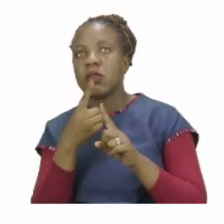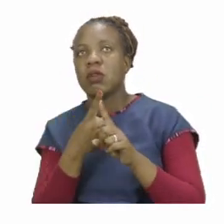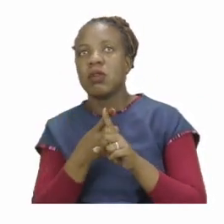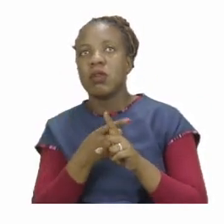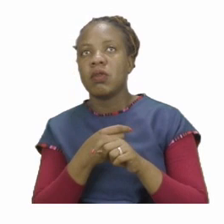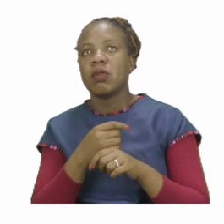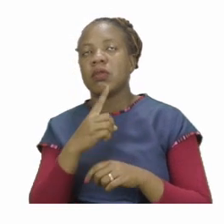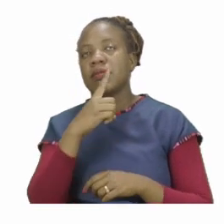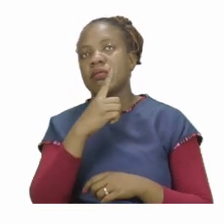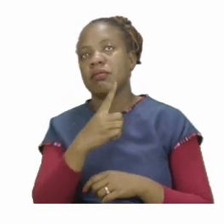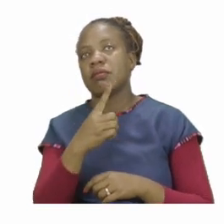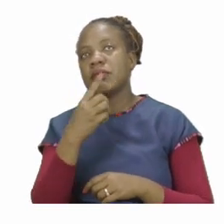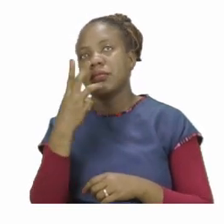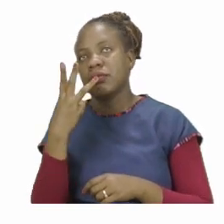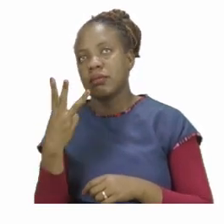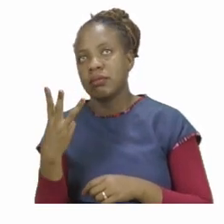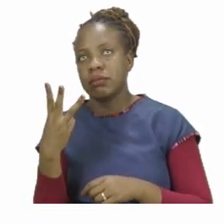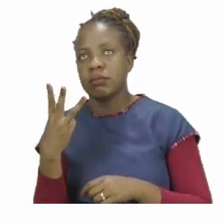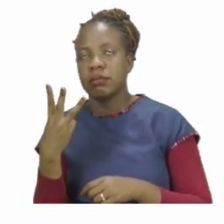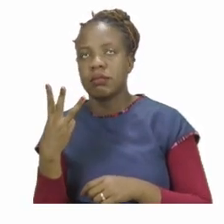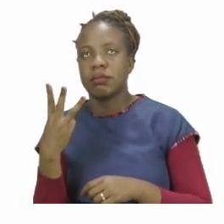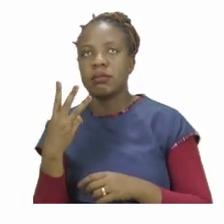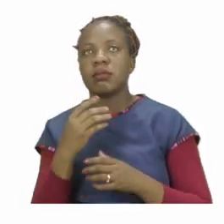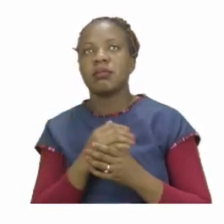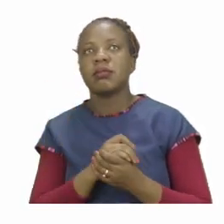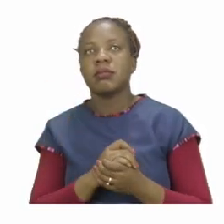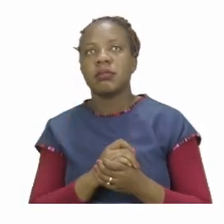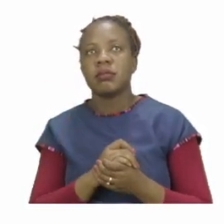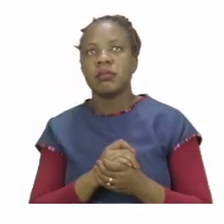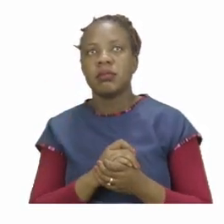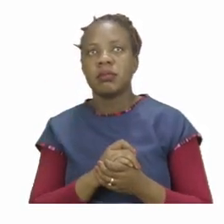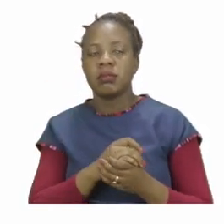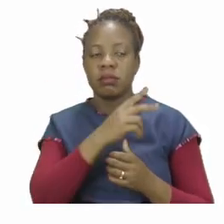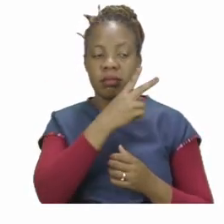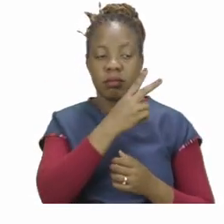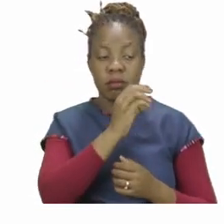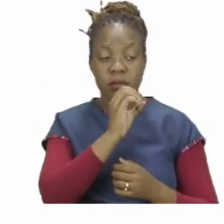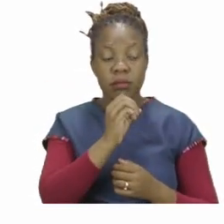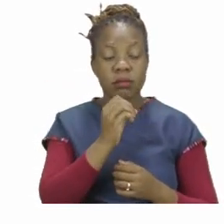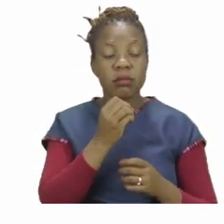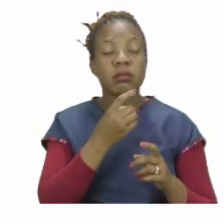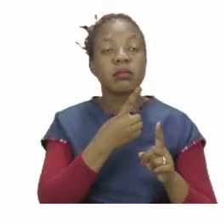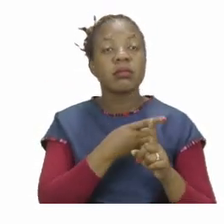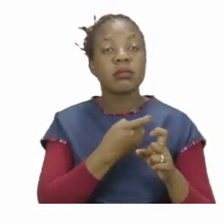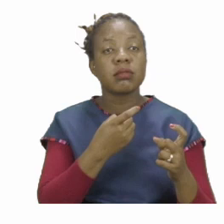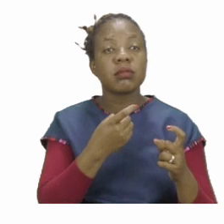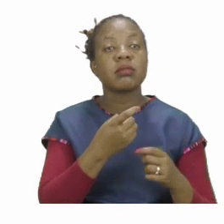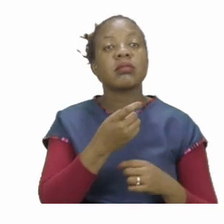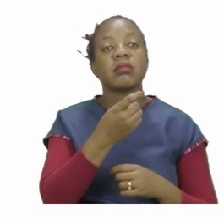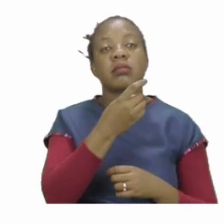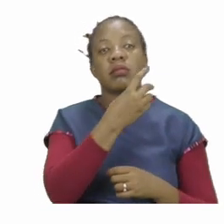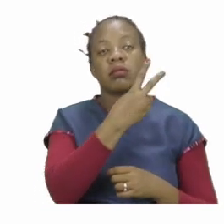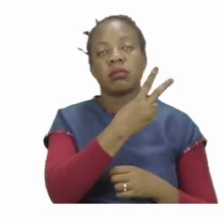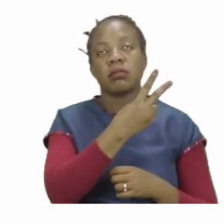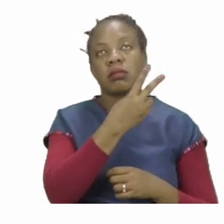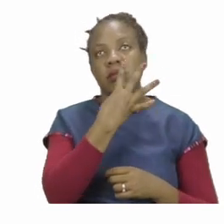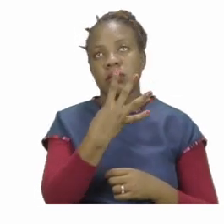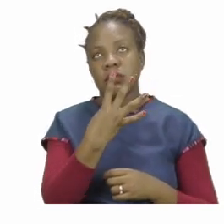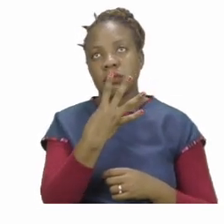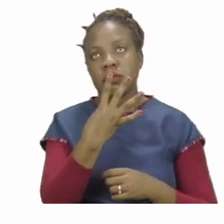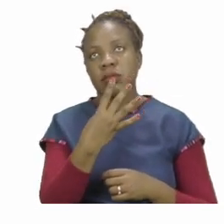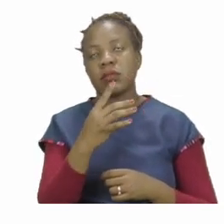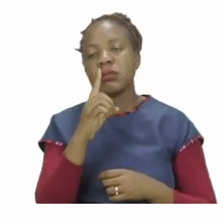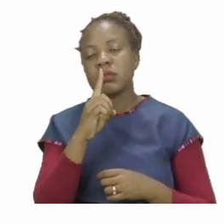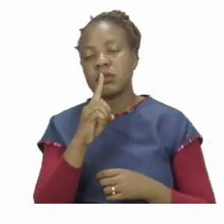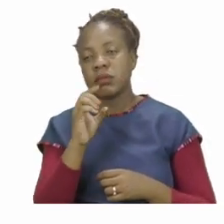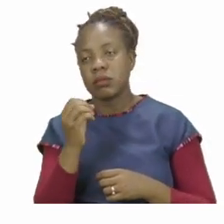sorry, 13. The 20 from 24 and the 10